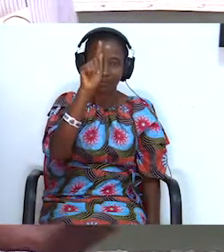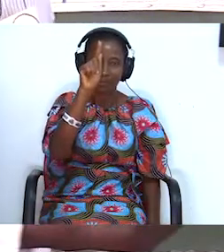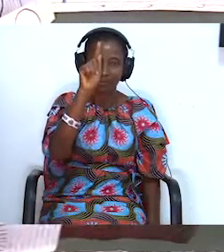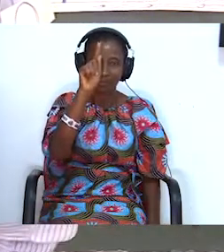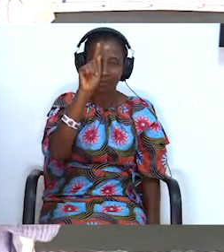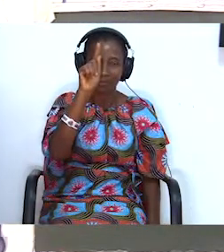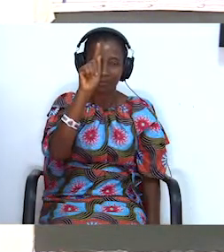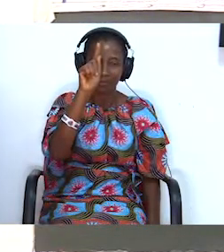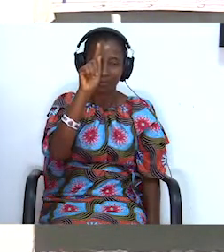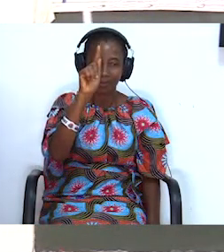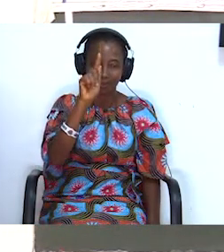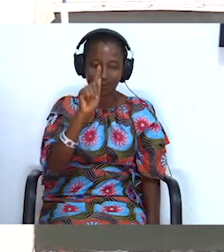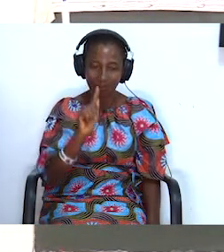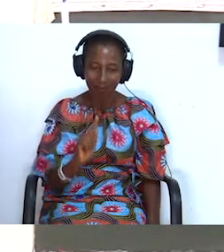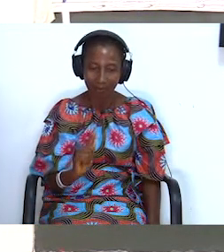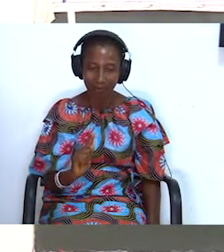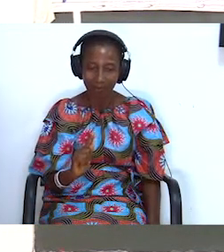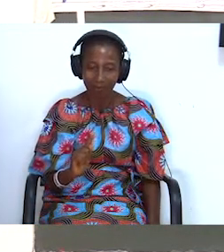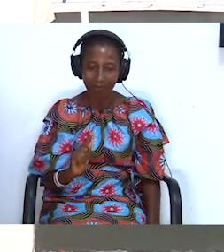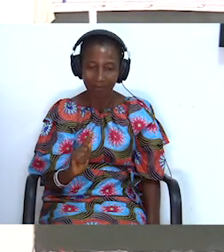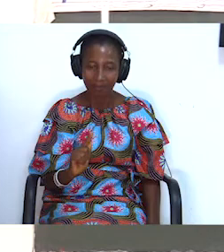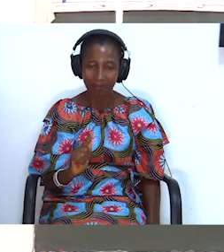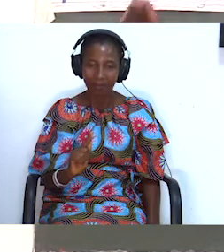Very good. Can you try it?